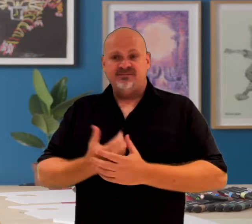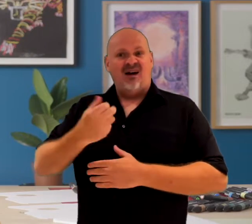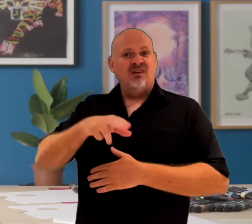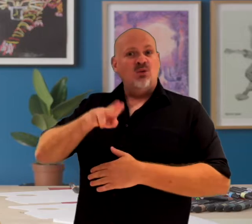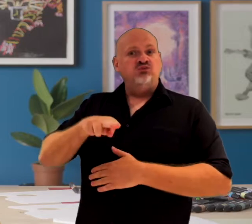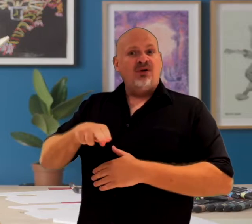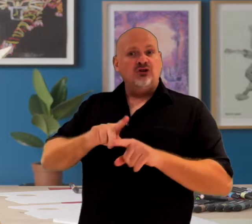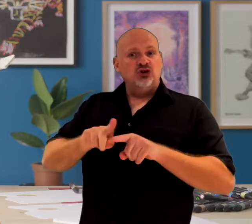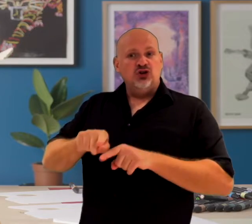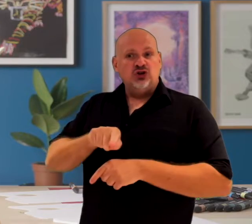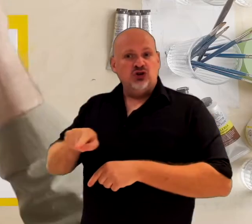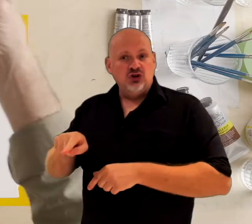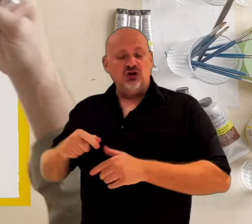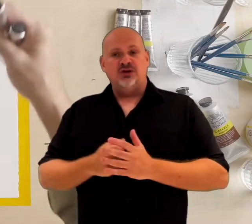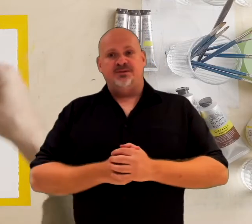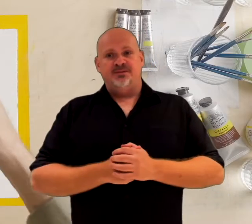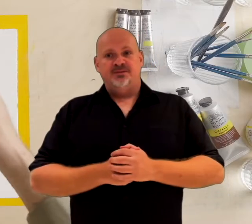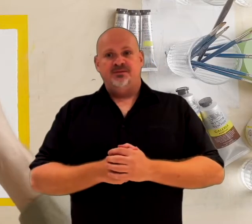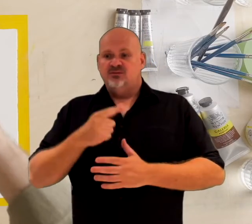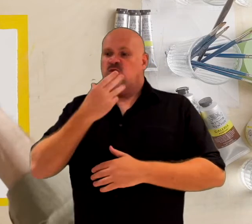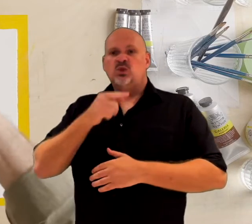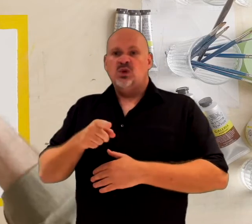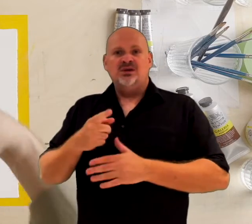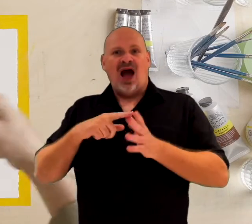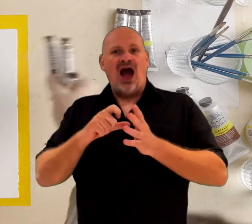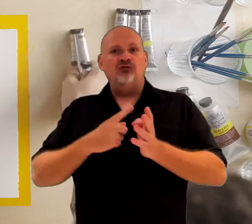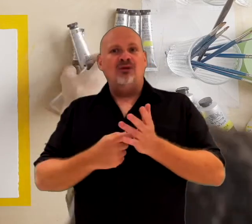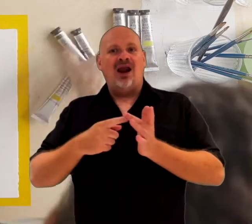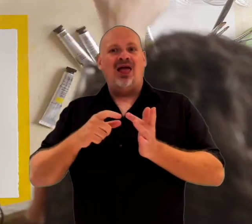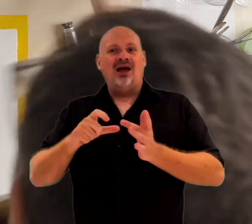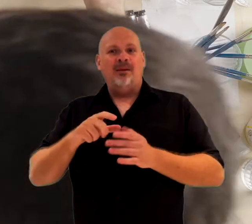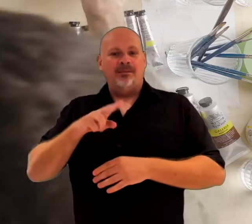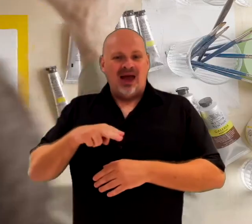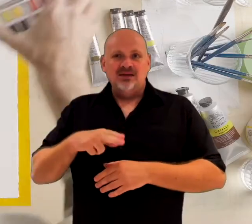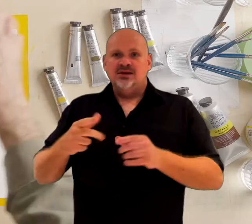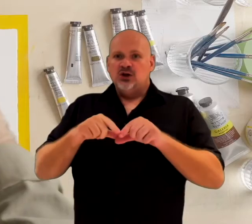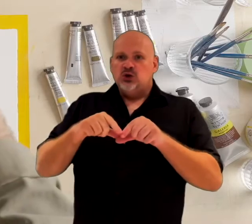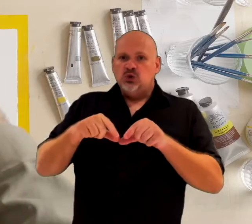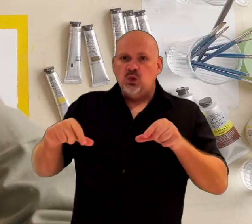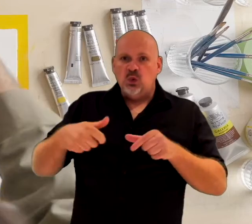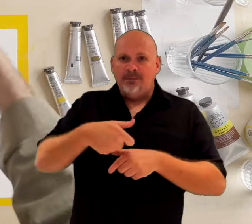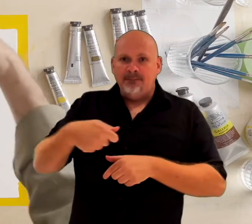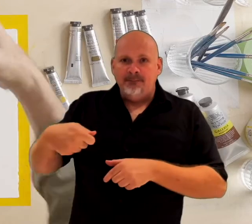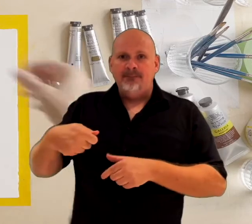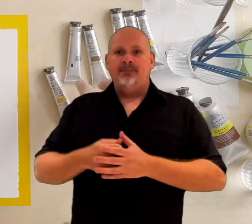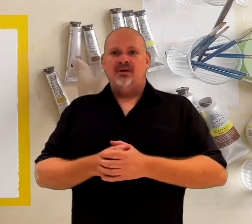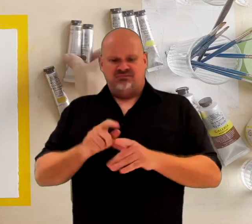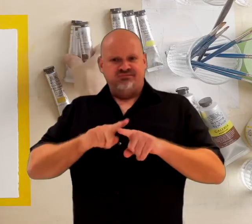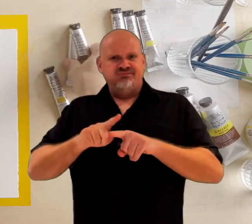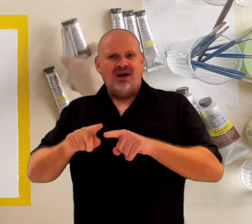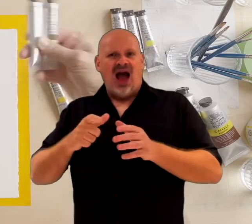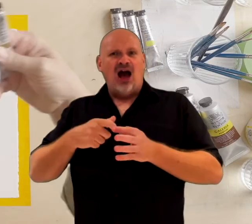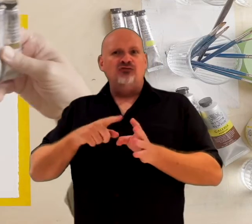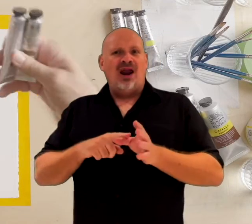for acrylic paints in tubes, different acrylic paints, and you have watercolor. All of